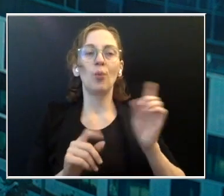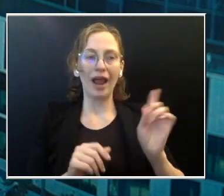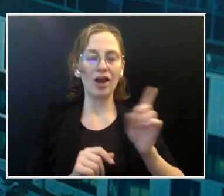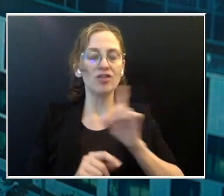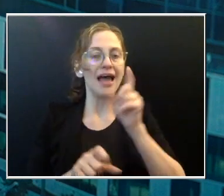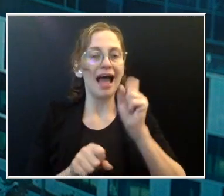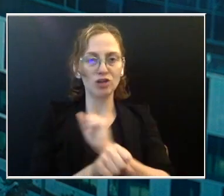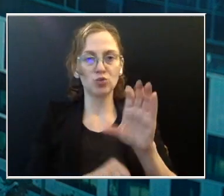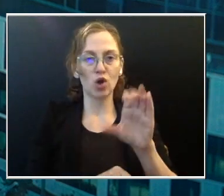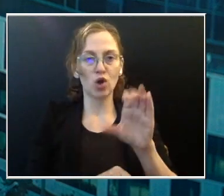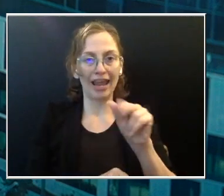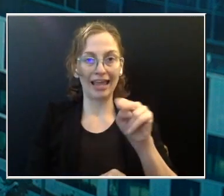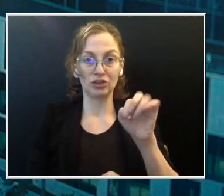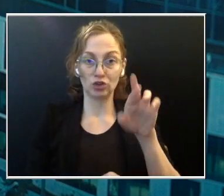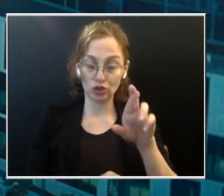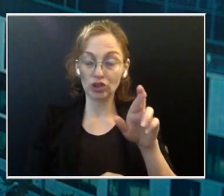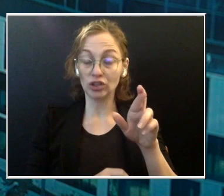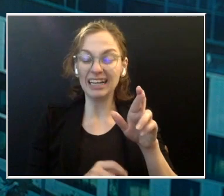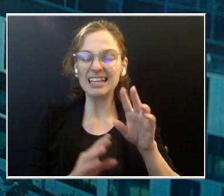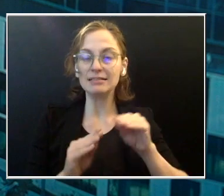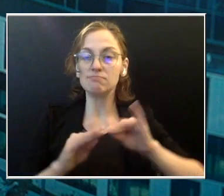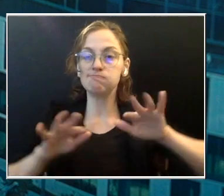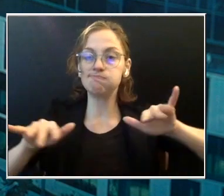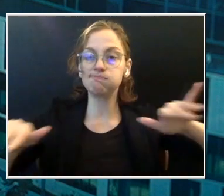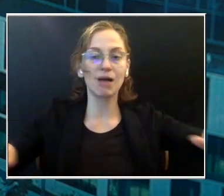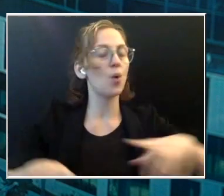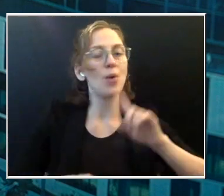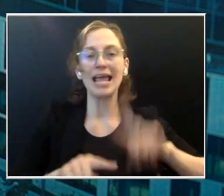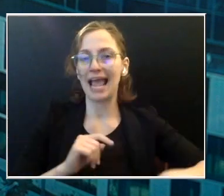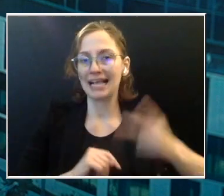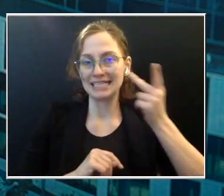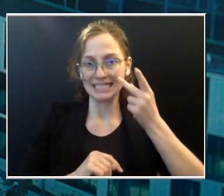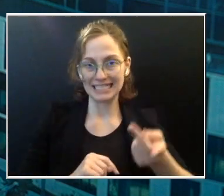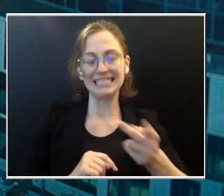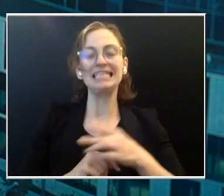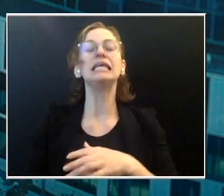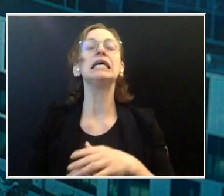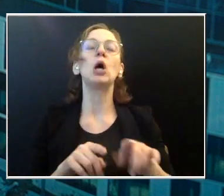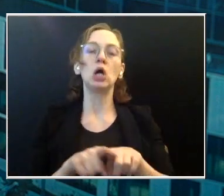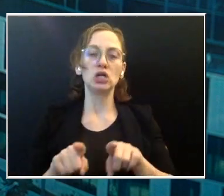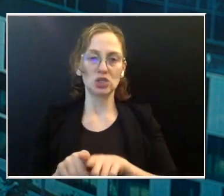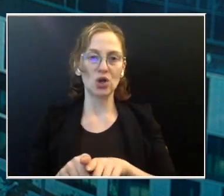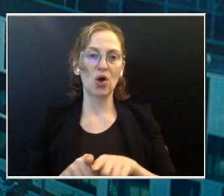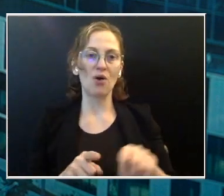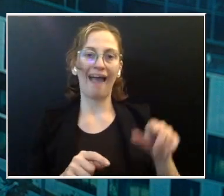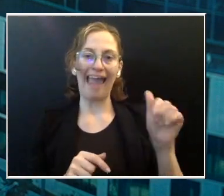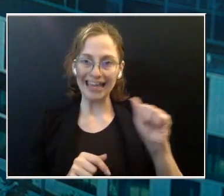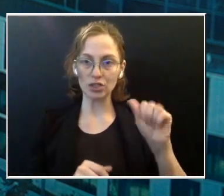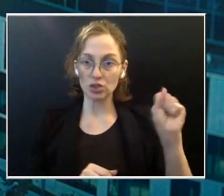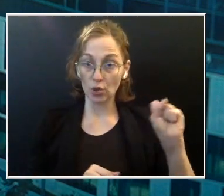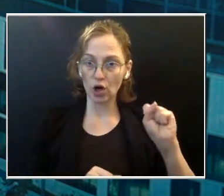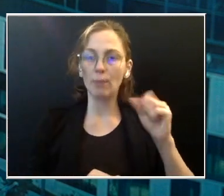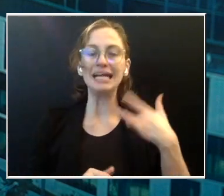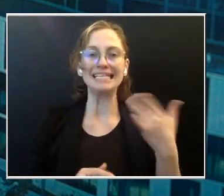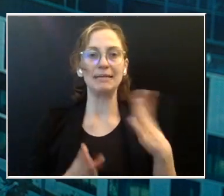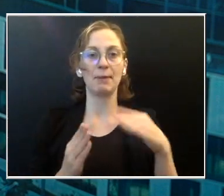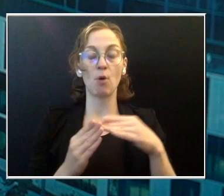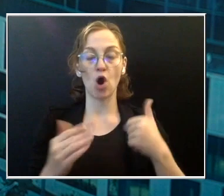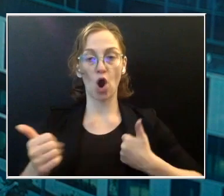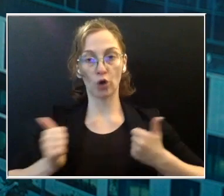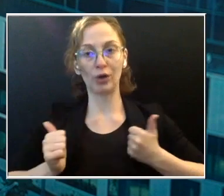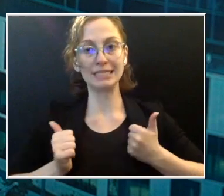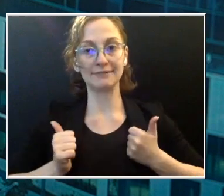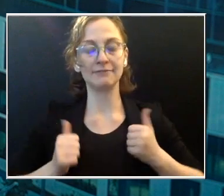they are a little bit more aggressive in terms of the risk of recurrence, we need to get very wide surgical margins, meaning a wide area of tissue all the way